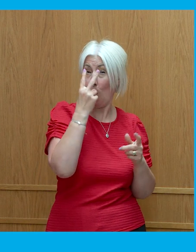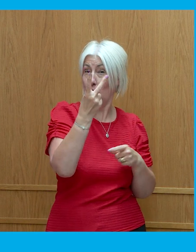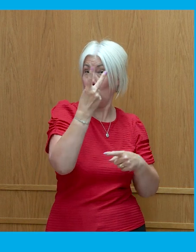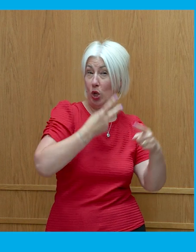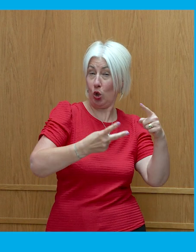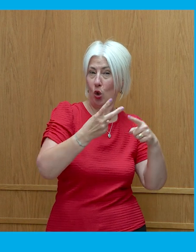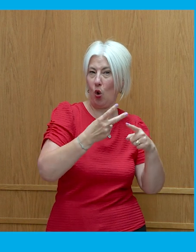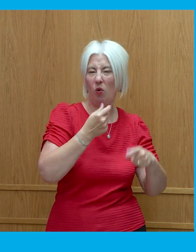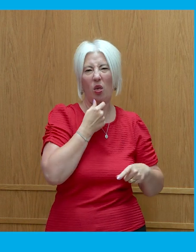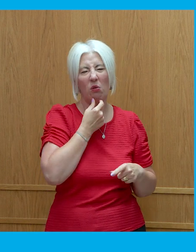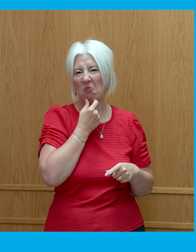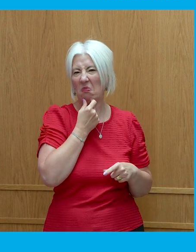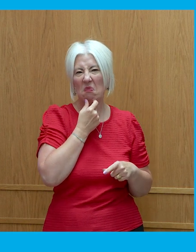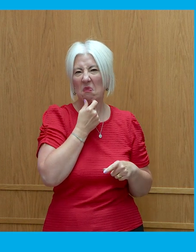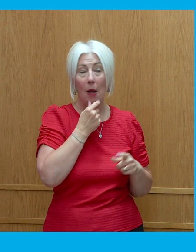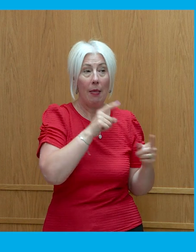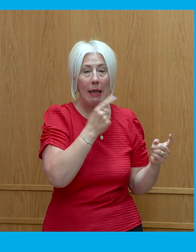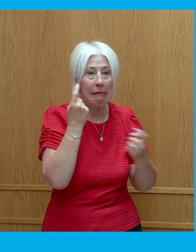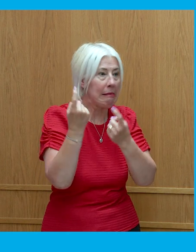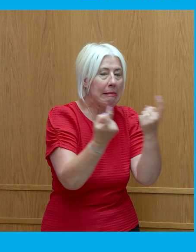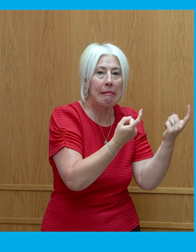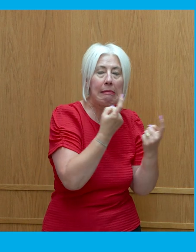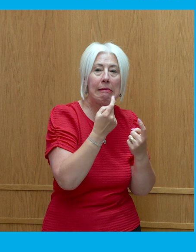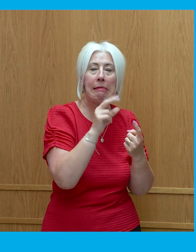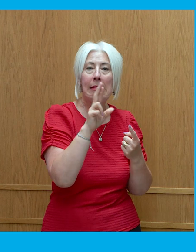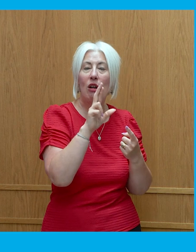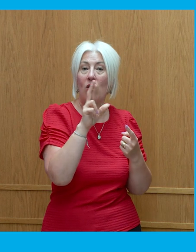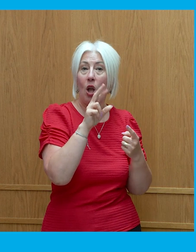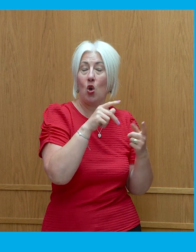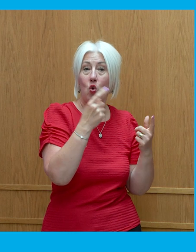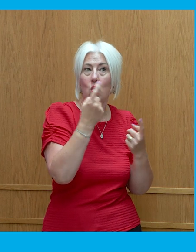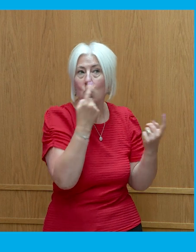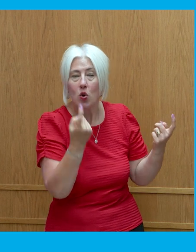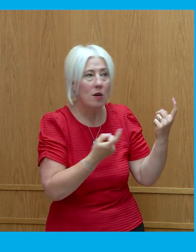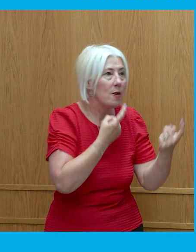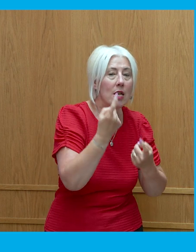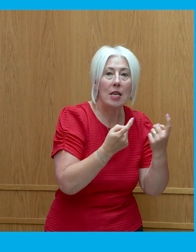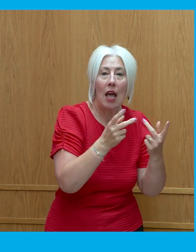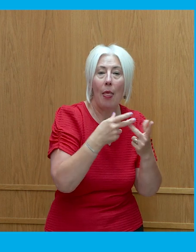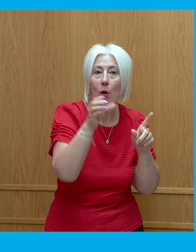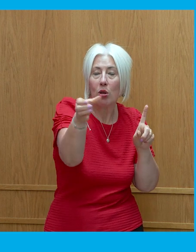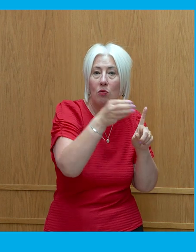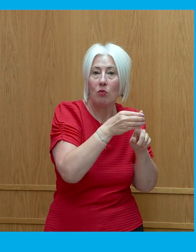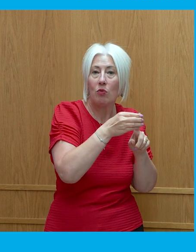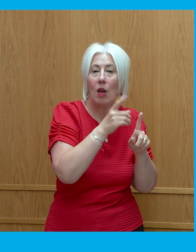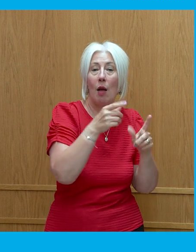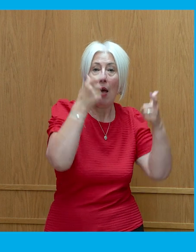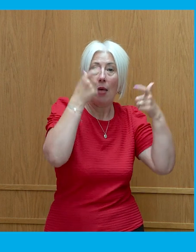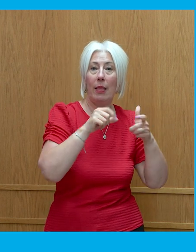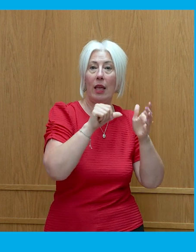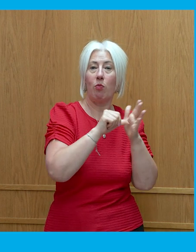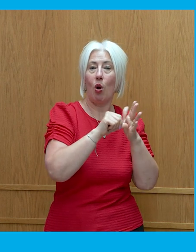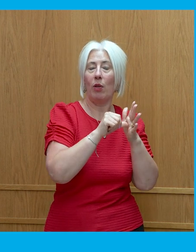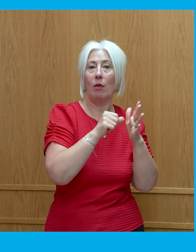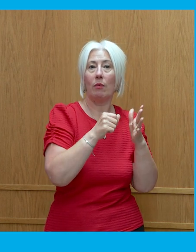talking about they're looking around for who else they can go with, but the legal problems, it also sucked all the oxygen out of the room. Every day was